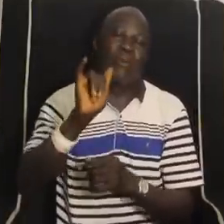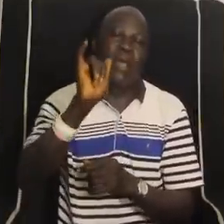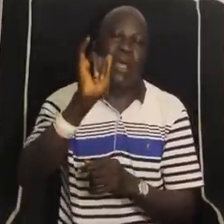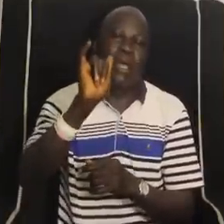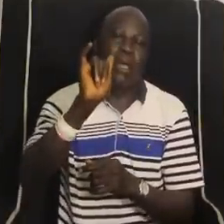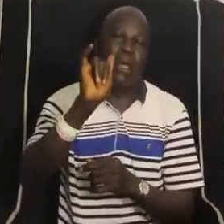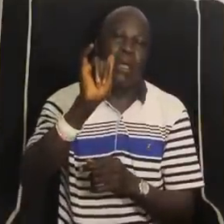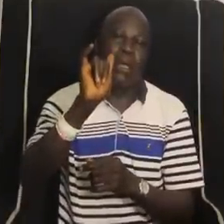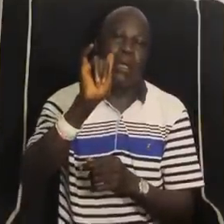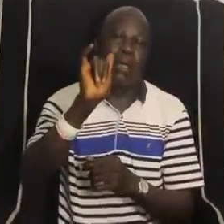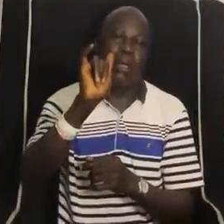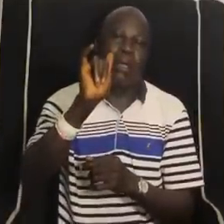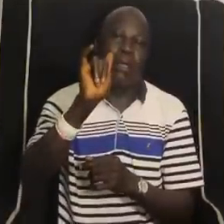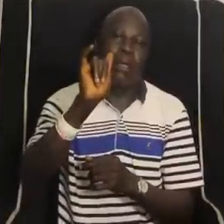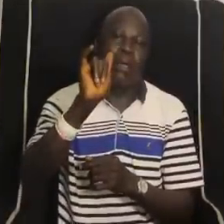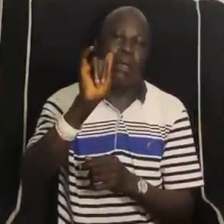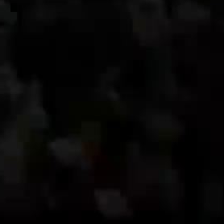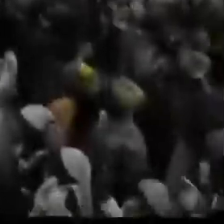hey.